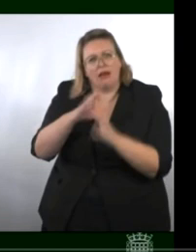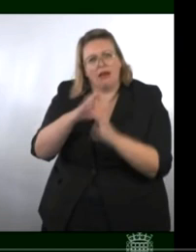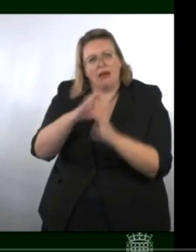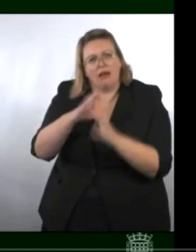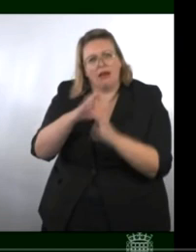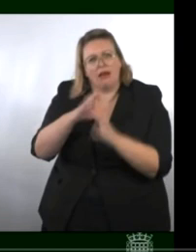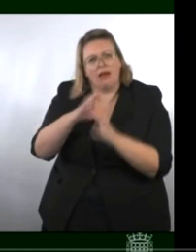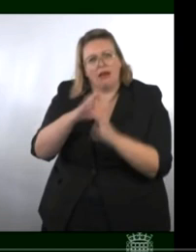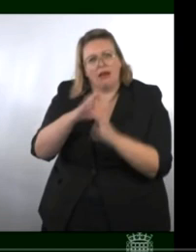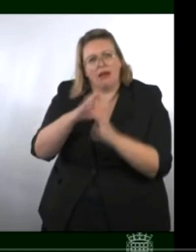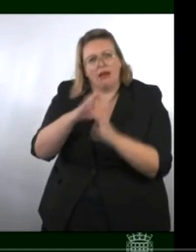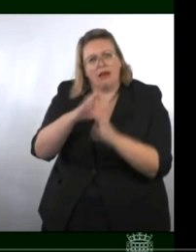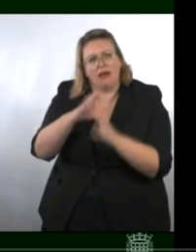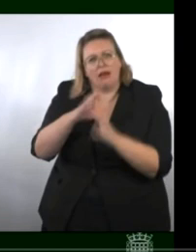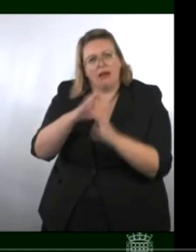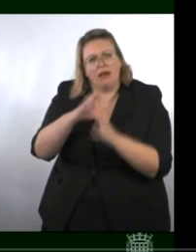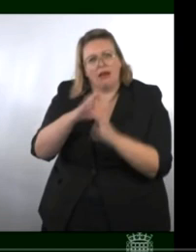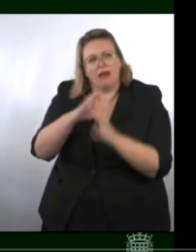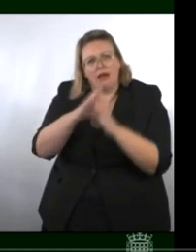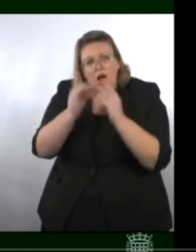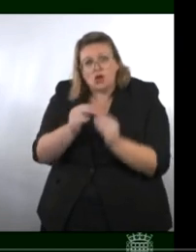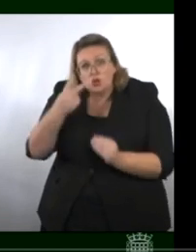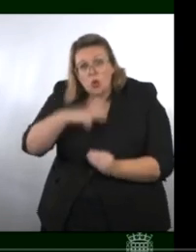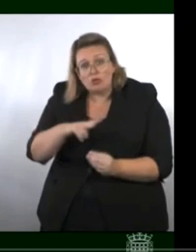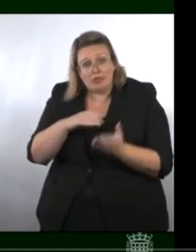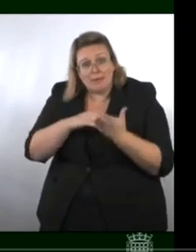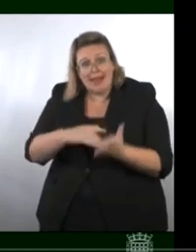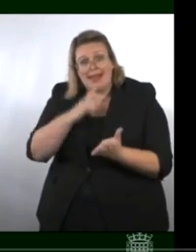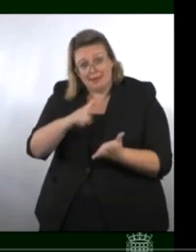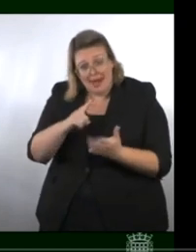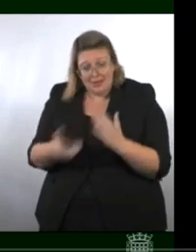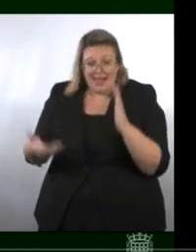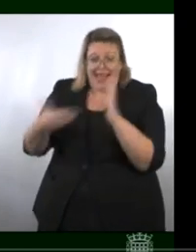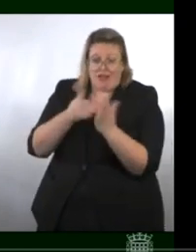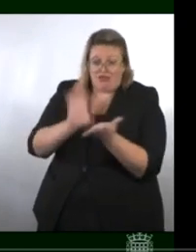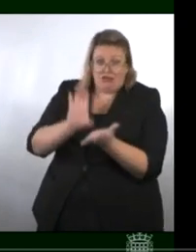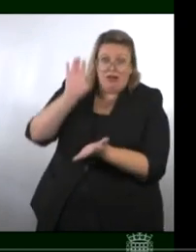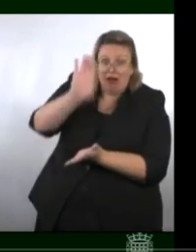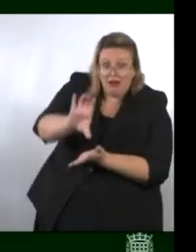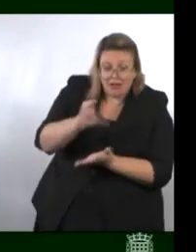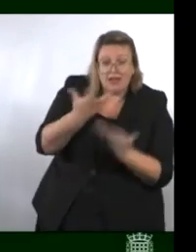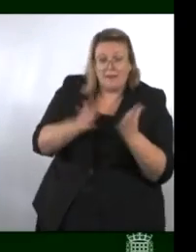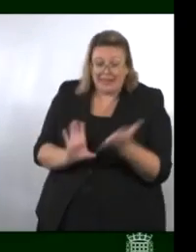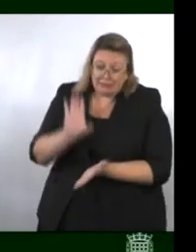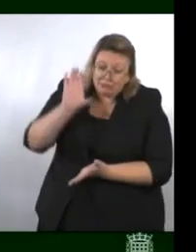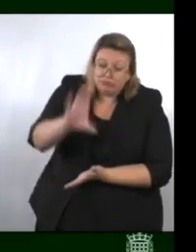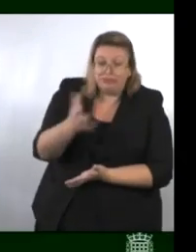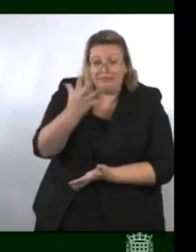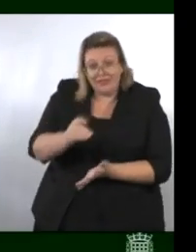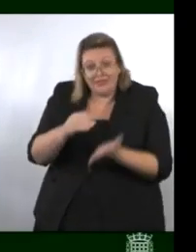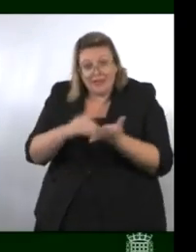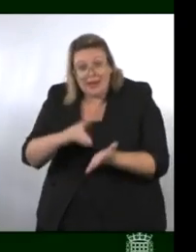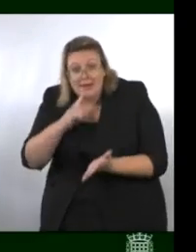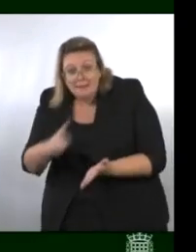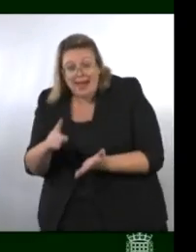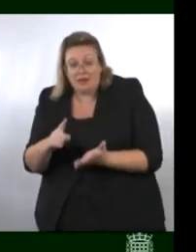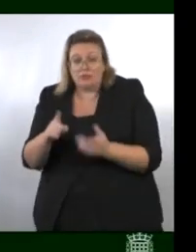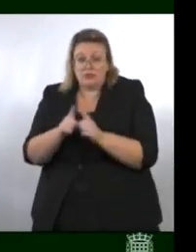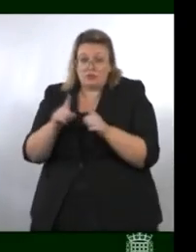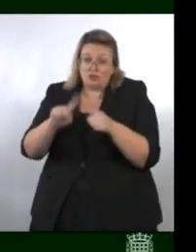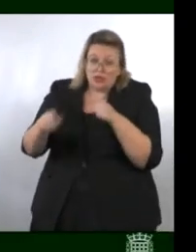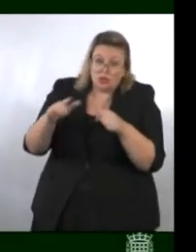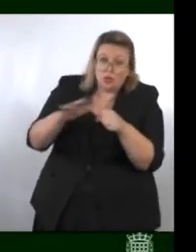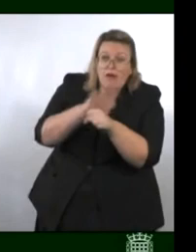saying that they do have in Parliament? Ring-fenced funding, £50 million to tackle infections in care